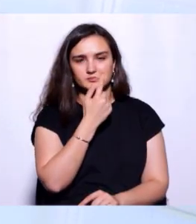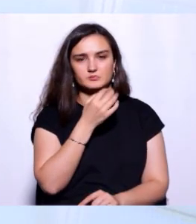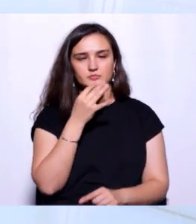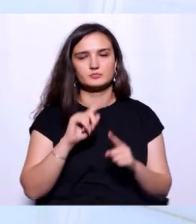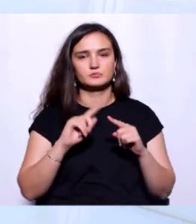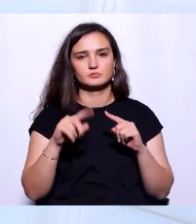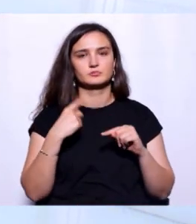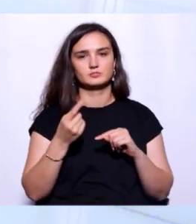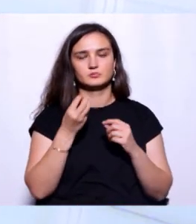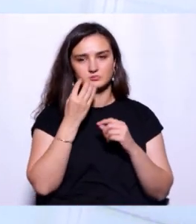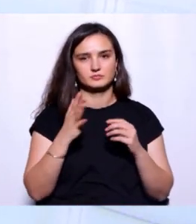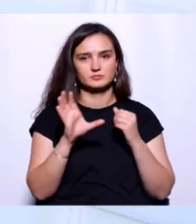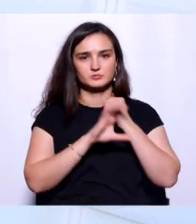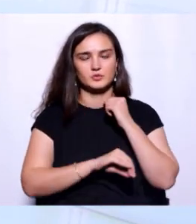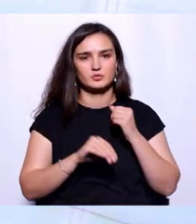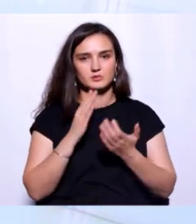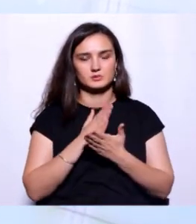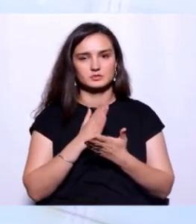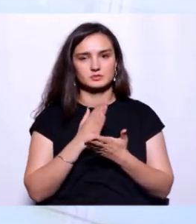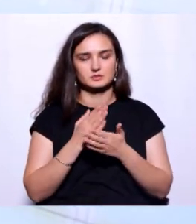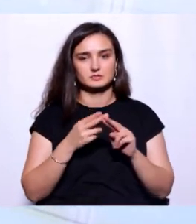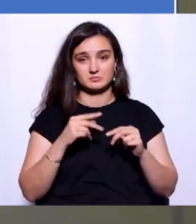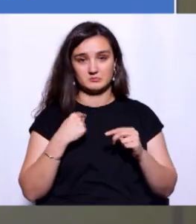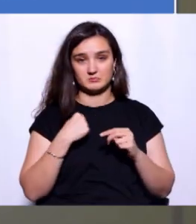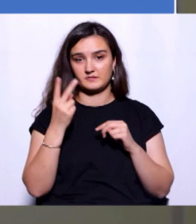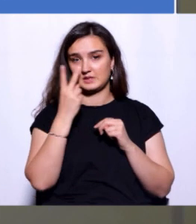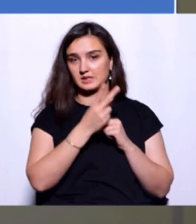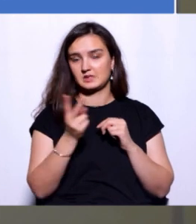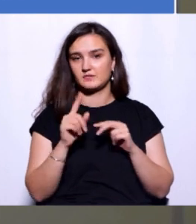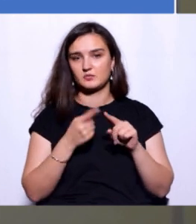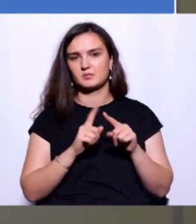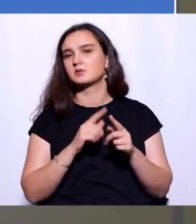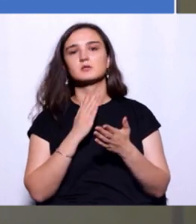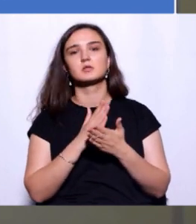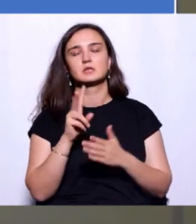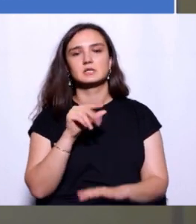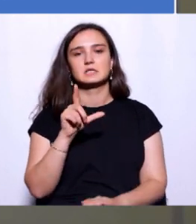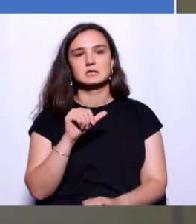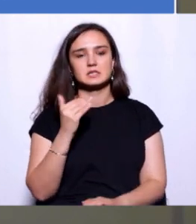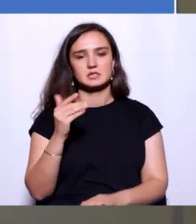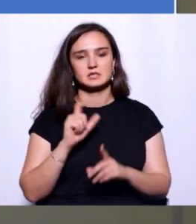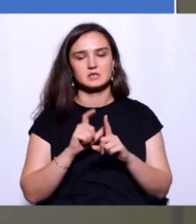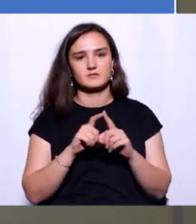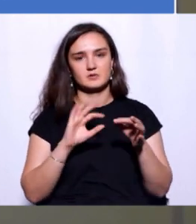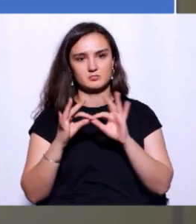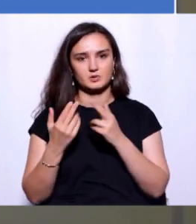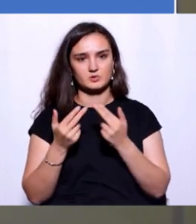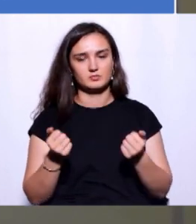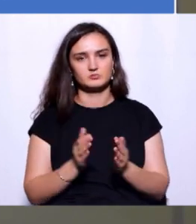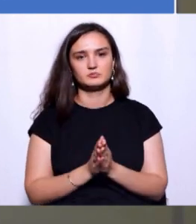sixth one. Okay, the last if one. Can, yeah. And I see that it is Lisa's words.